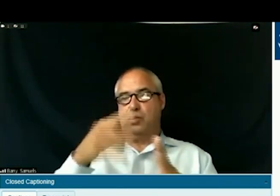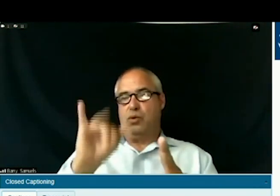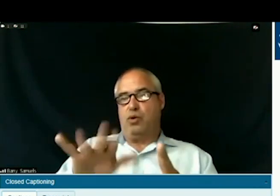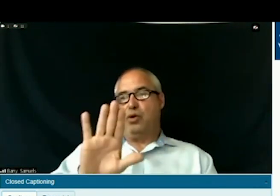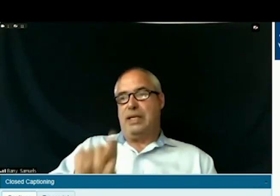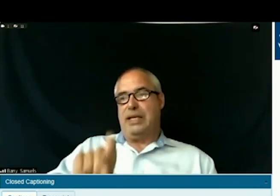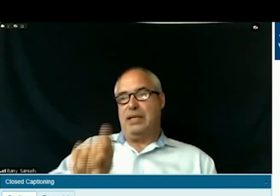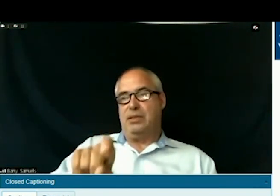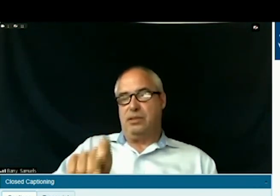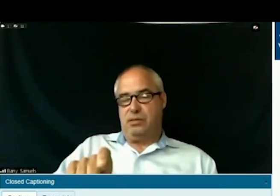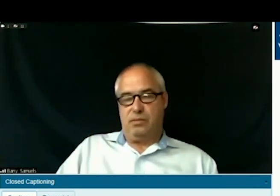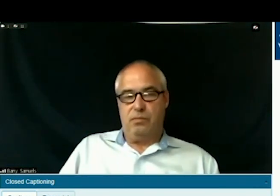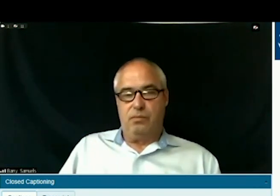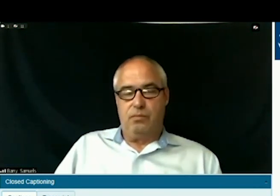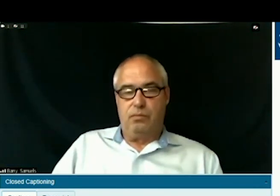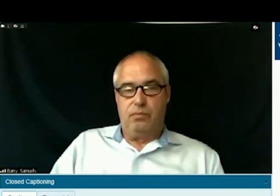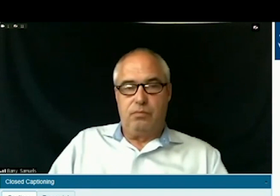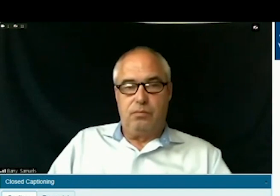needs?